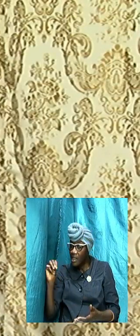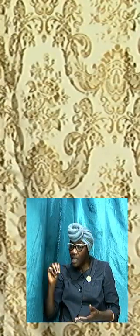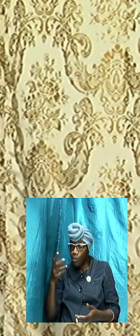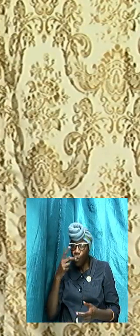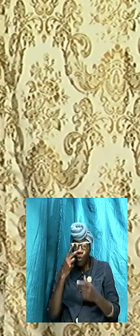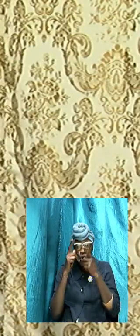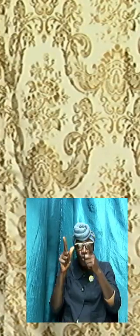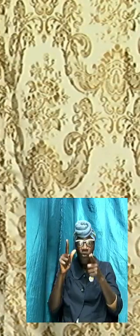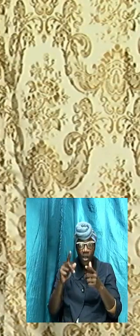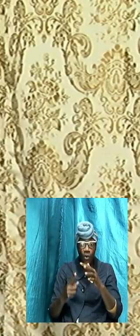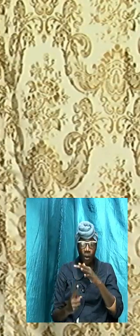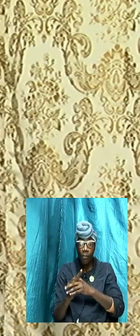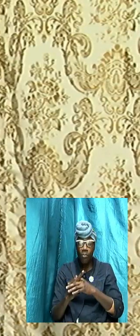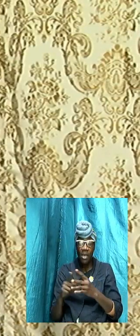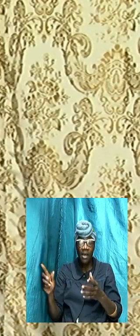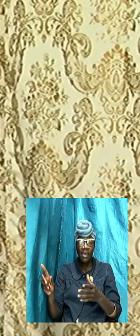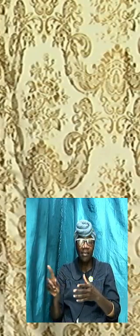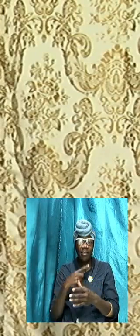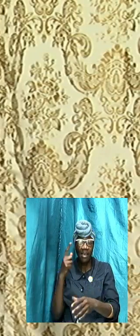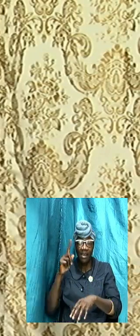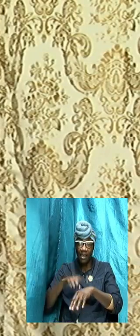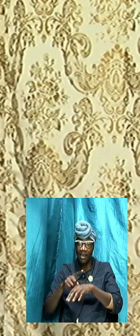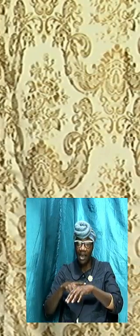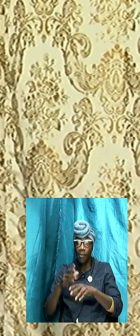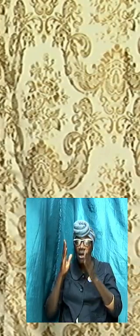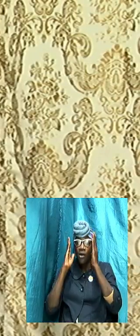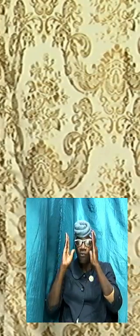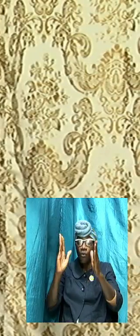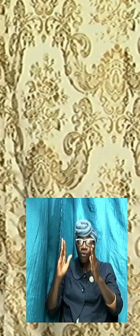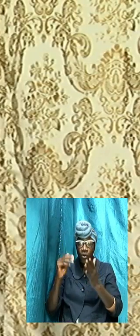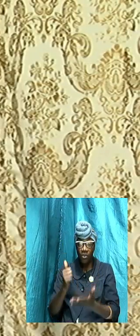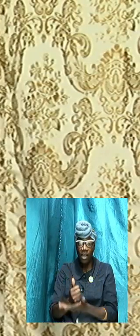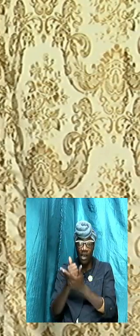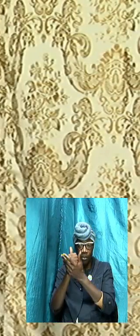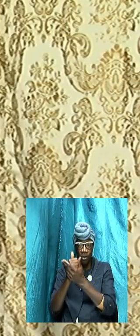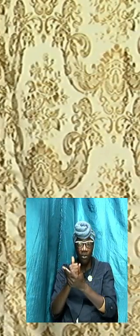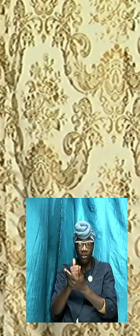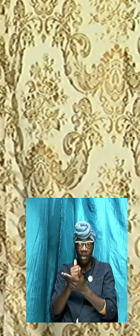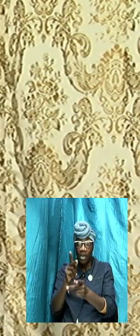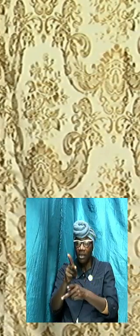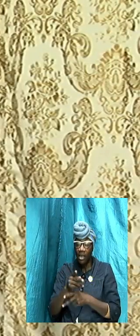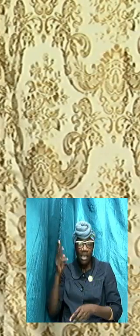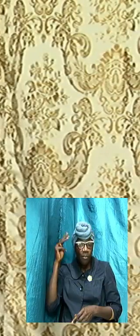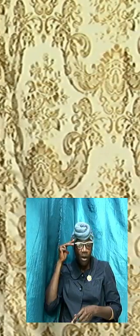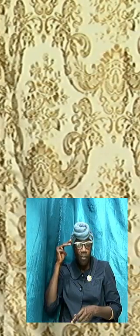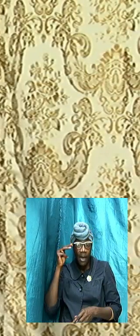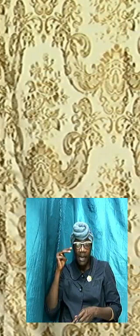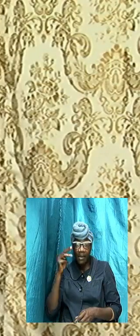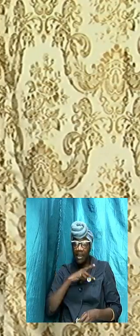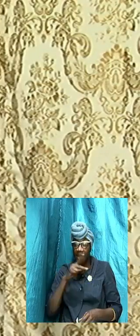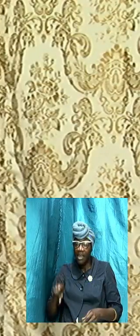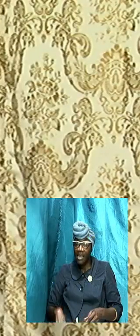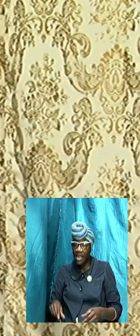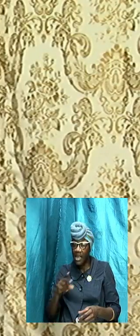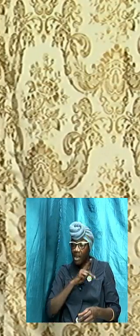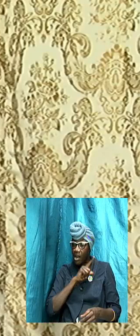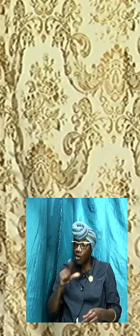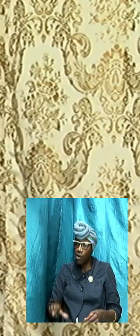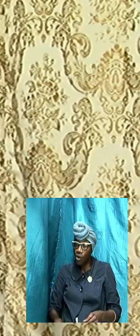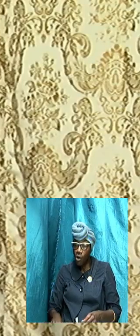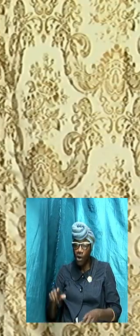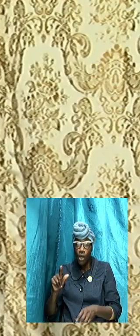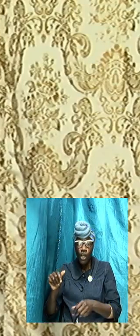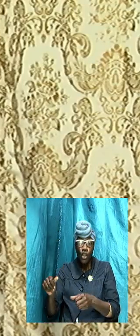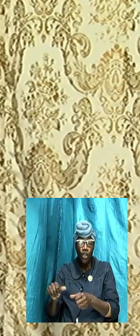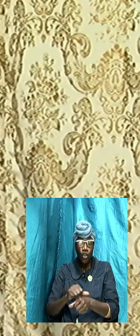time. Help us to keep our minds focused on the King of Kings and the Lord of Lords. In the mighty name of Jesus, we pray tonight. Touch every weak saint.